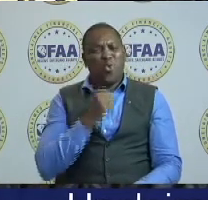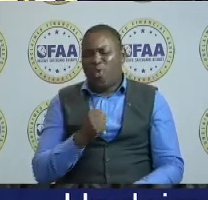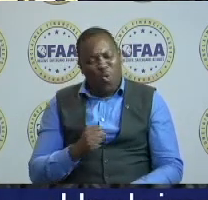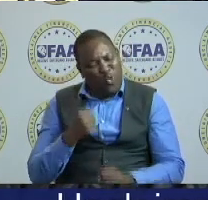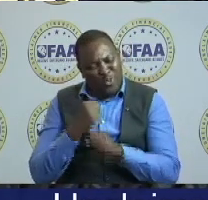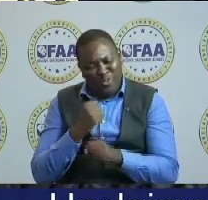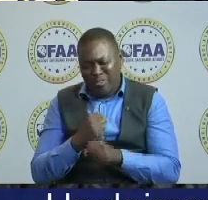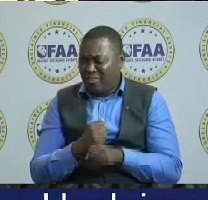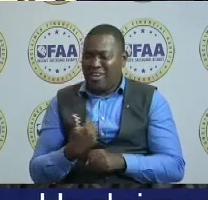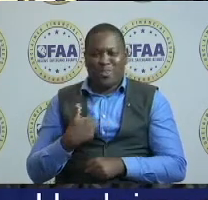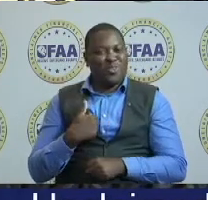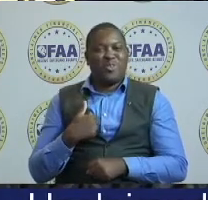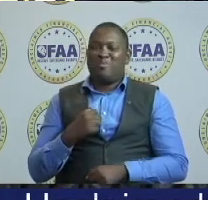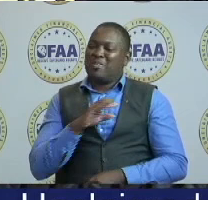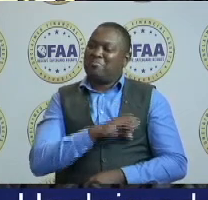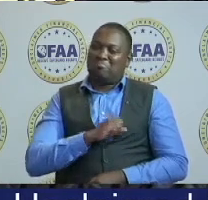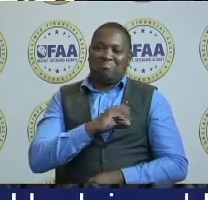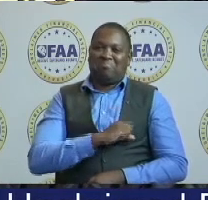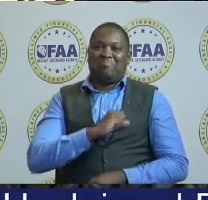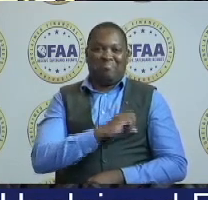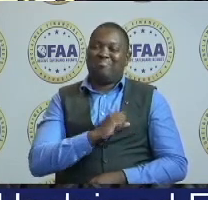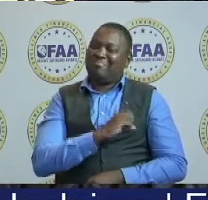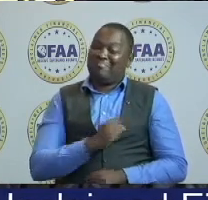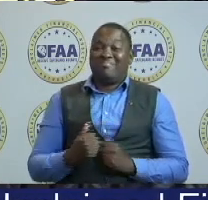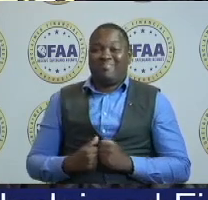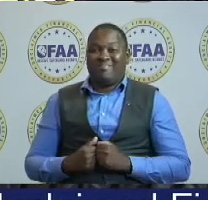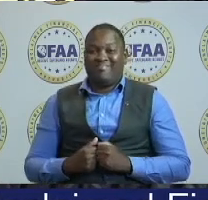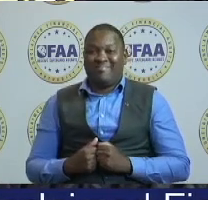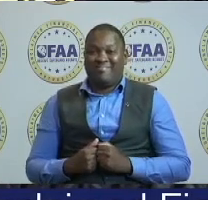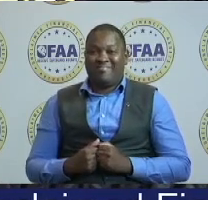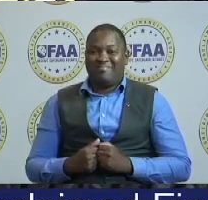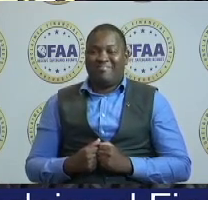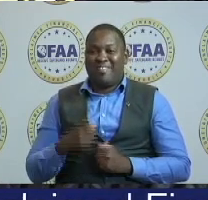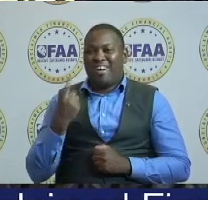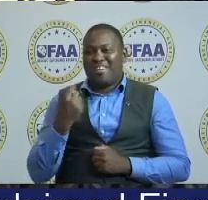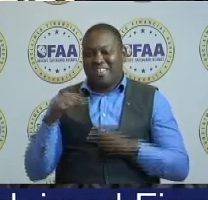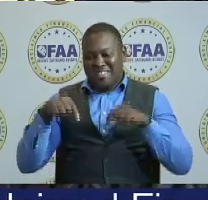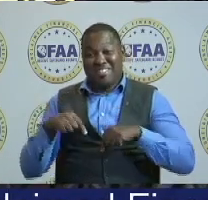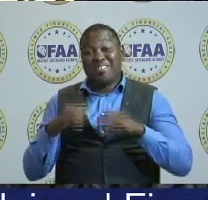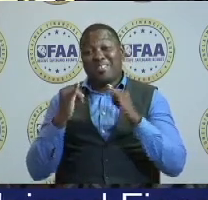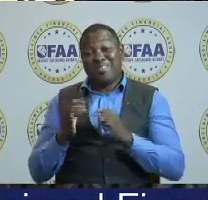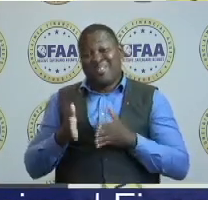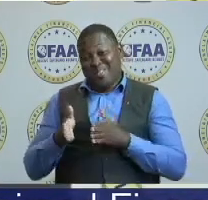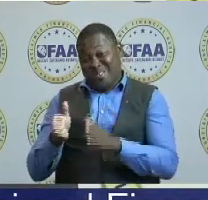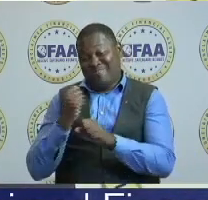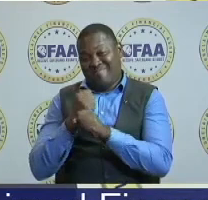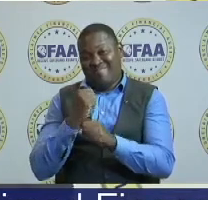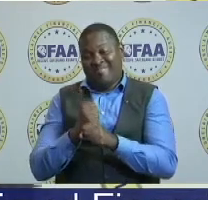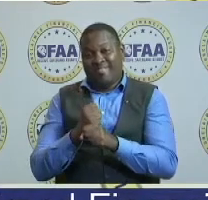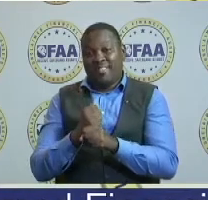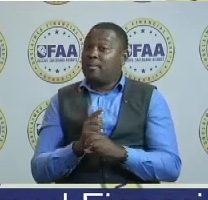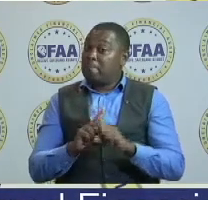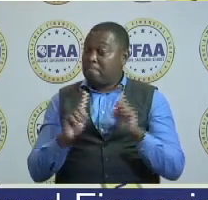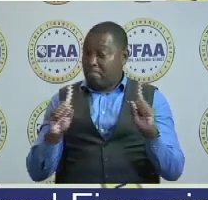take me a bit of time to get used to this new way of doing things. But indeed, you know,